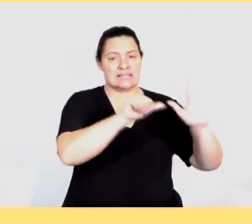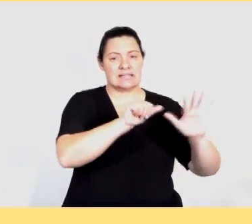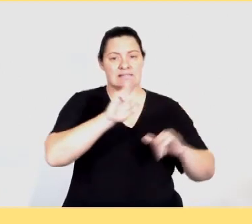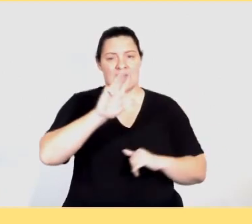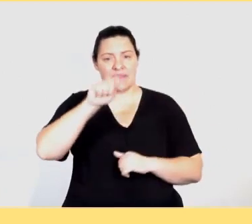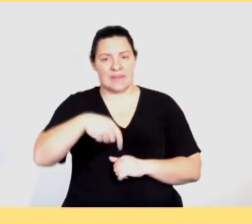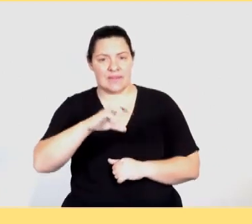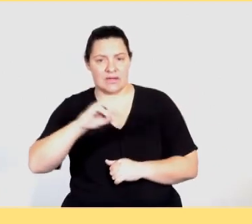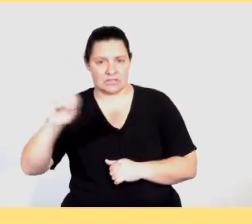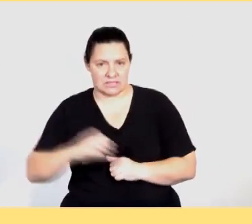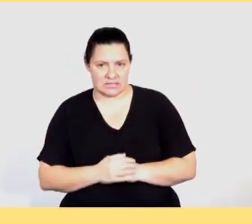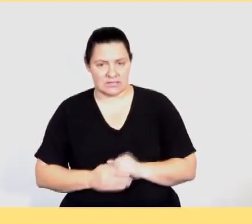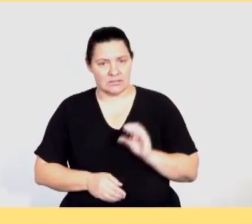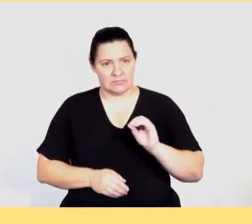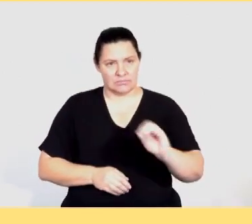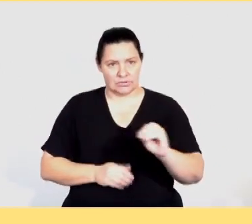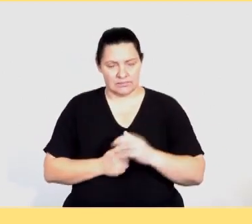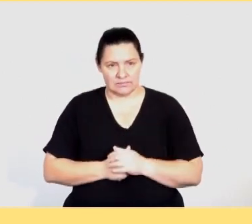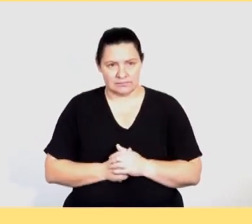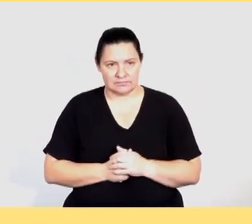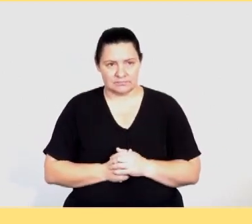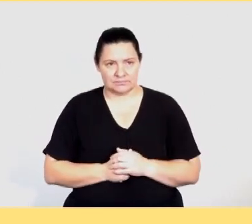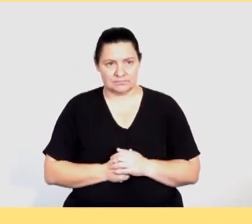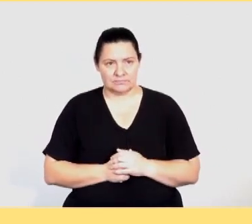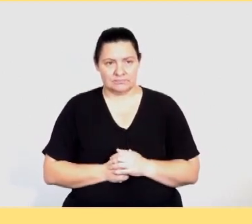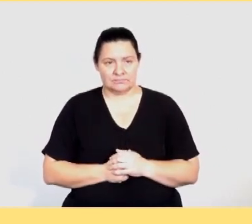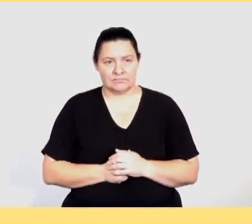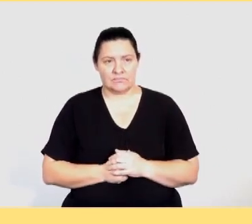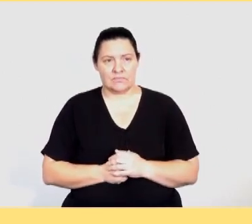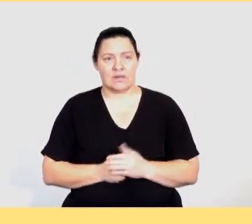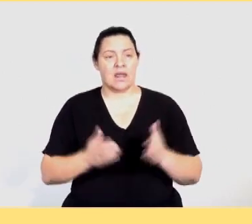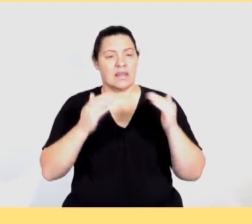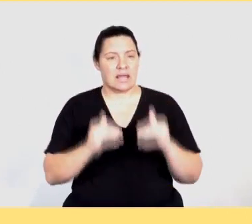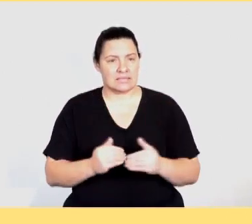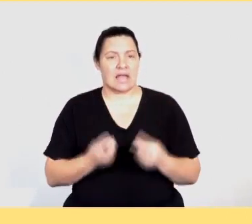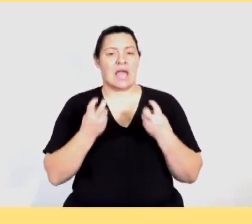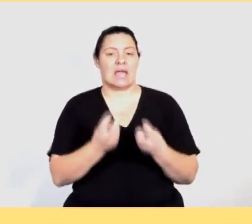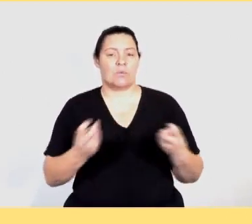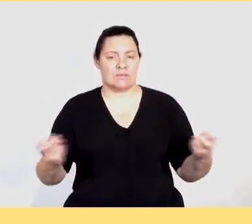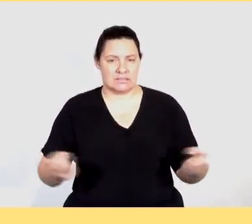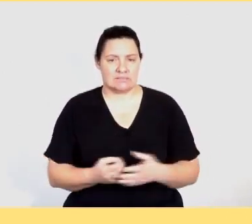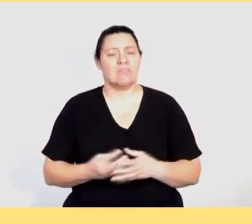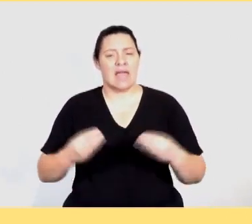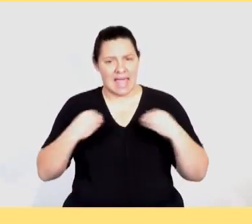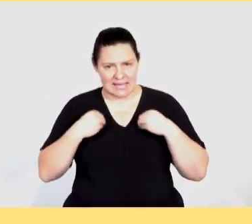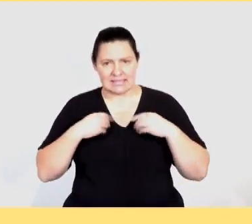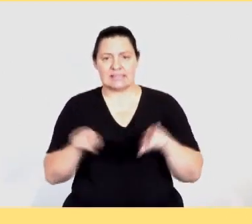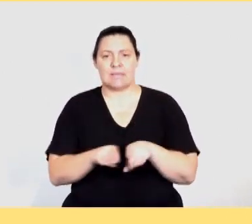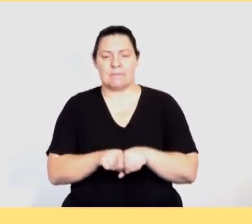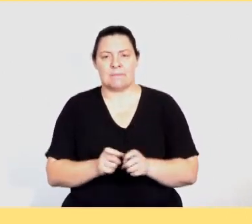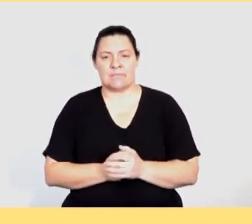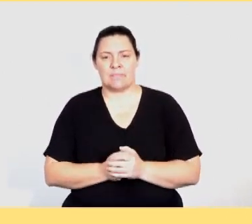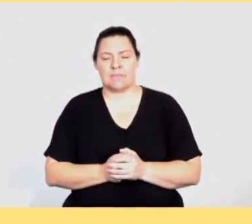is 69,000. So I'll come here, 69,000. The next one is equipment, an asset as